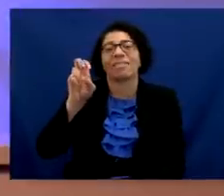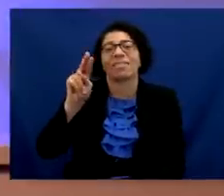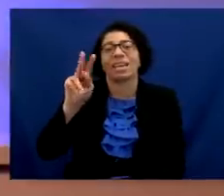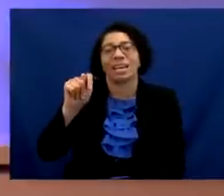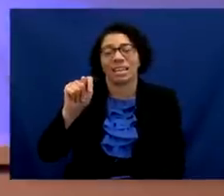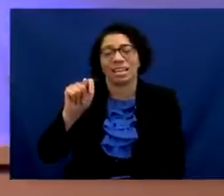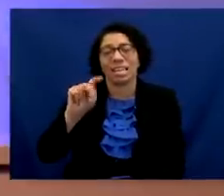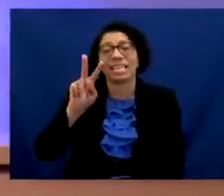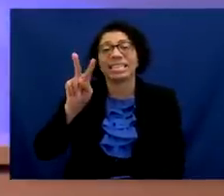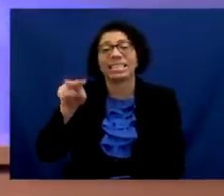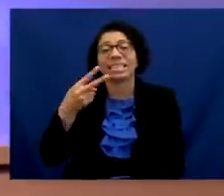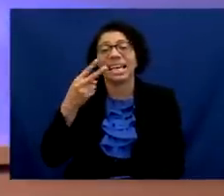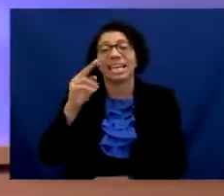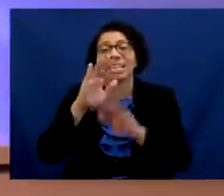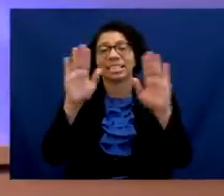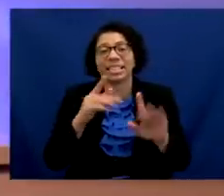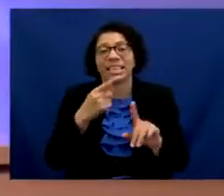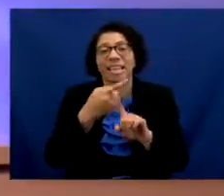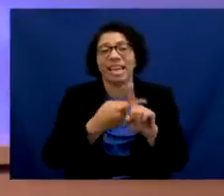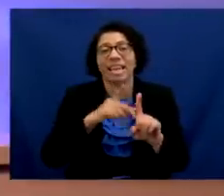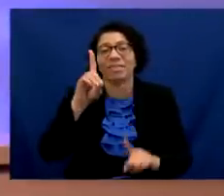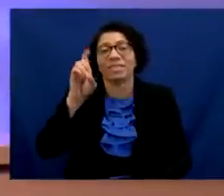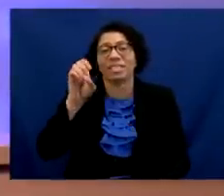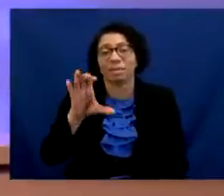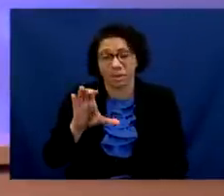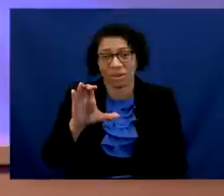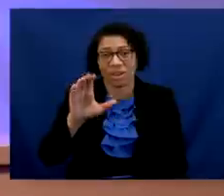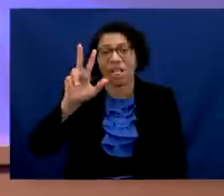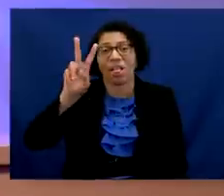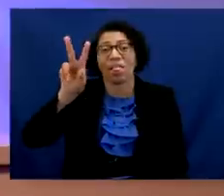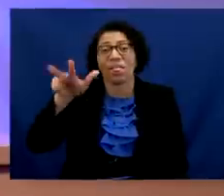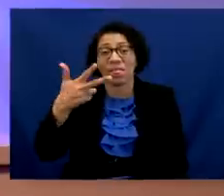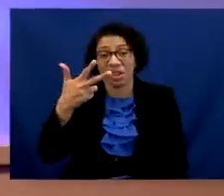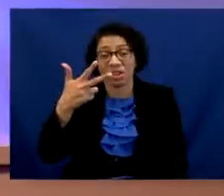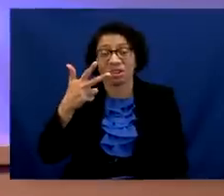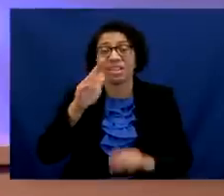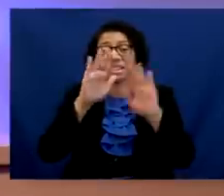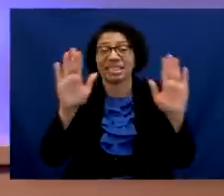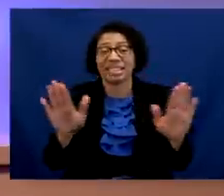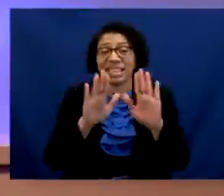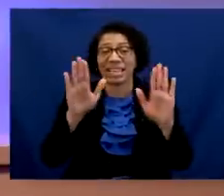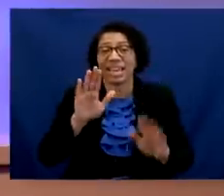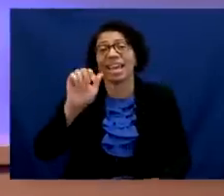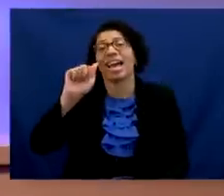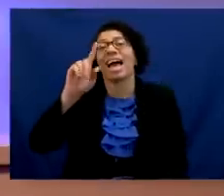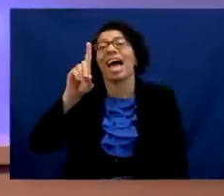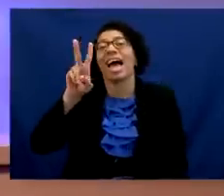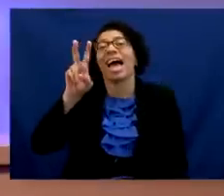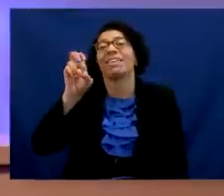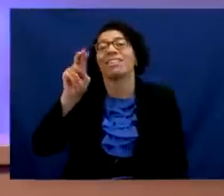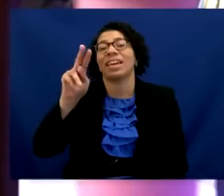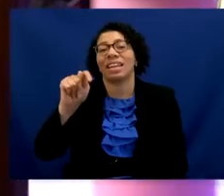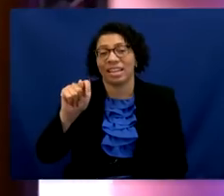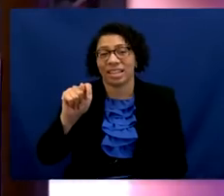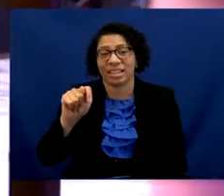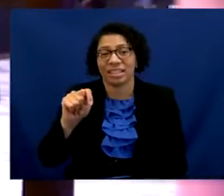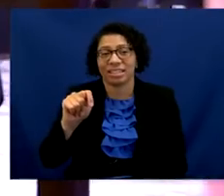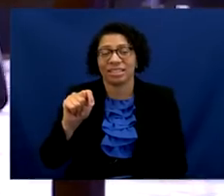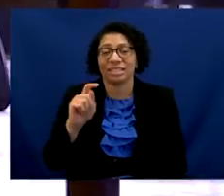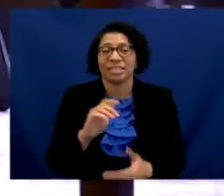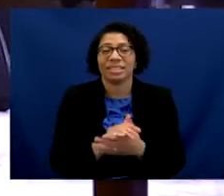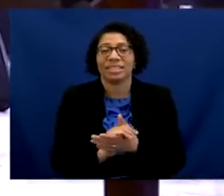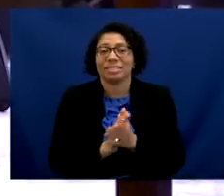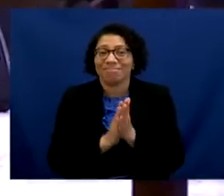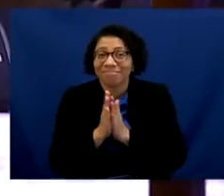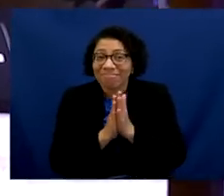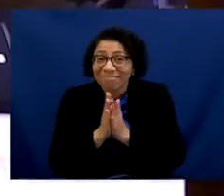the third Sunday in this season of Advent. And we thank God that we are moving inexorably closer to the